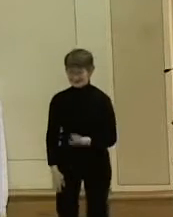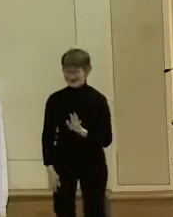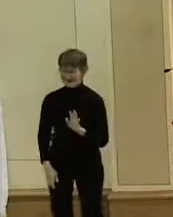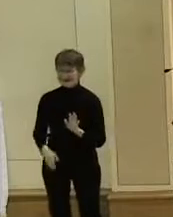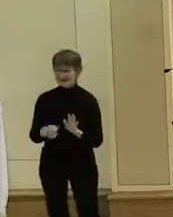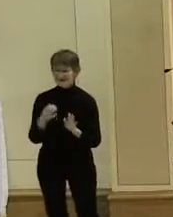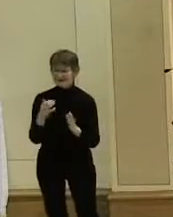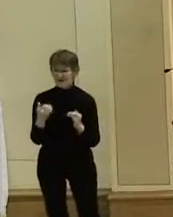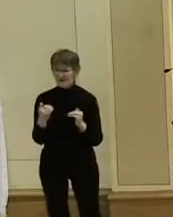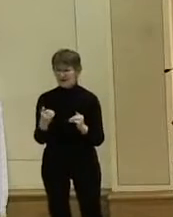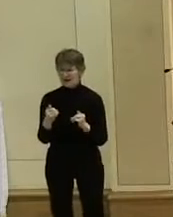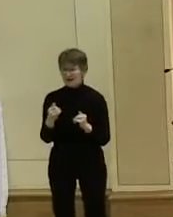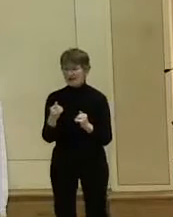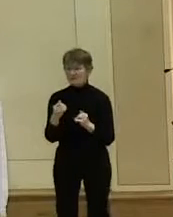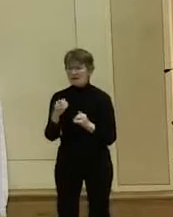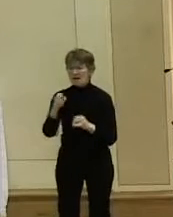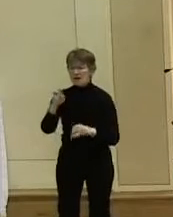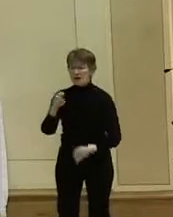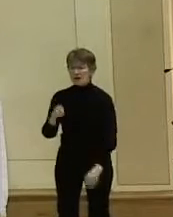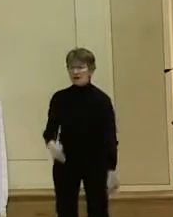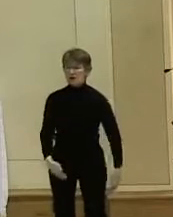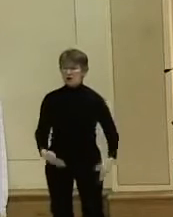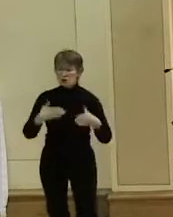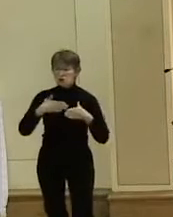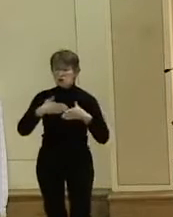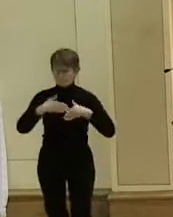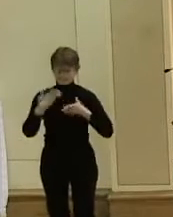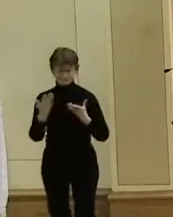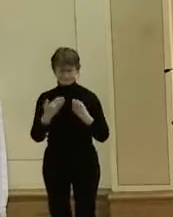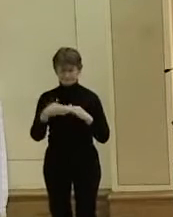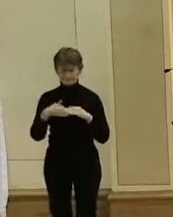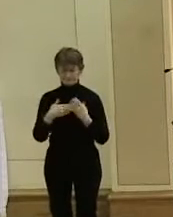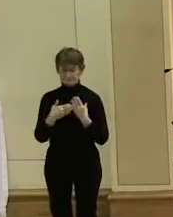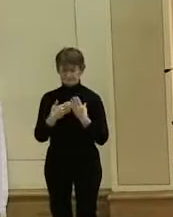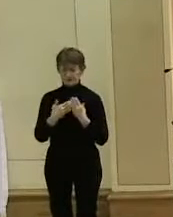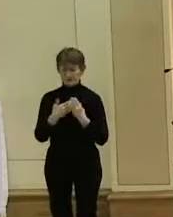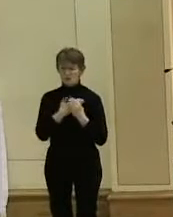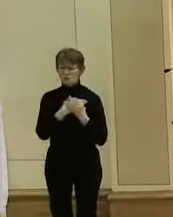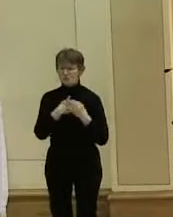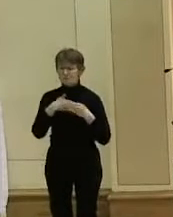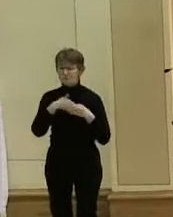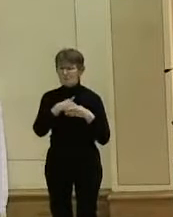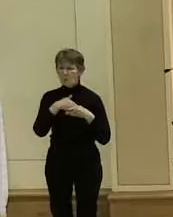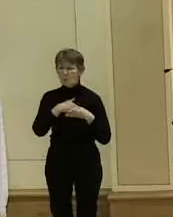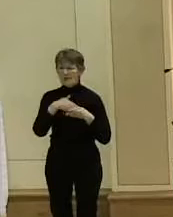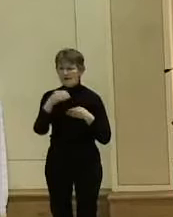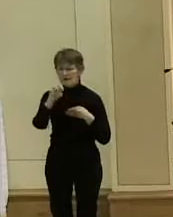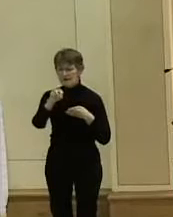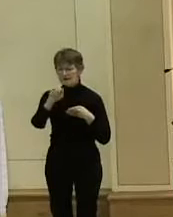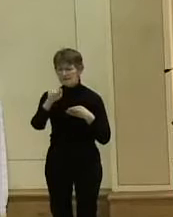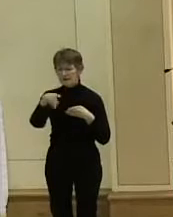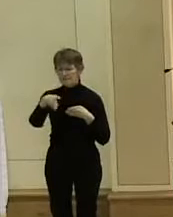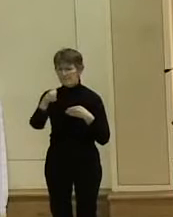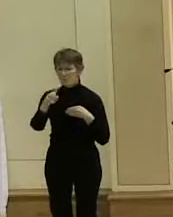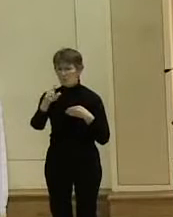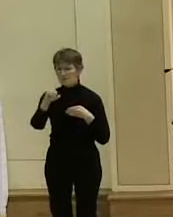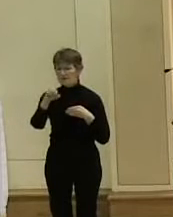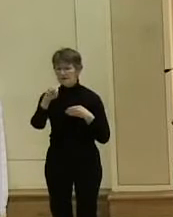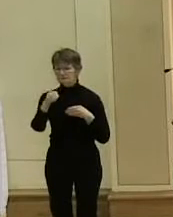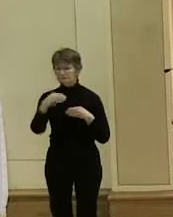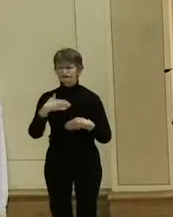know Napoleon, who was a great officer, great general, he